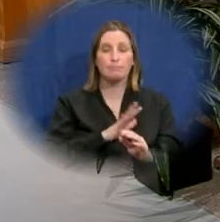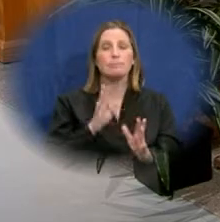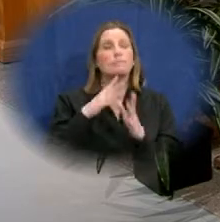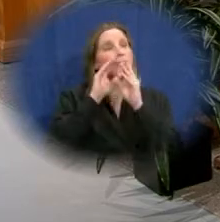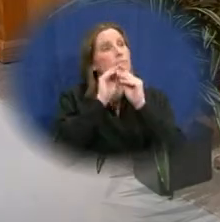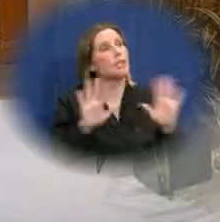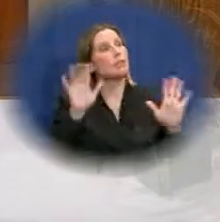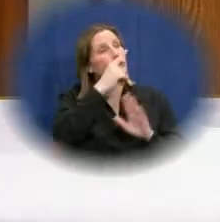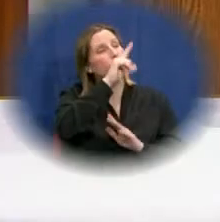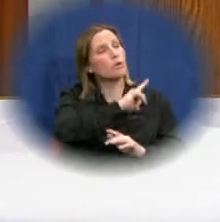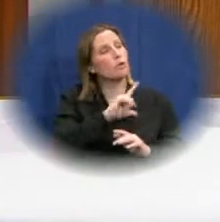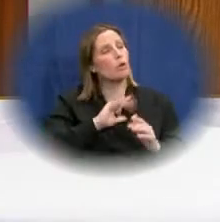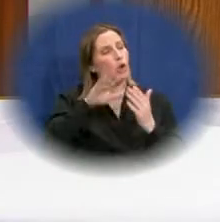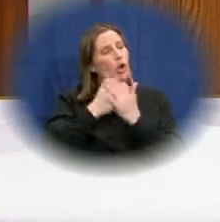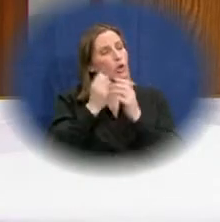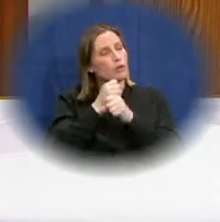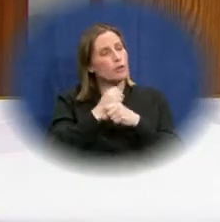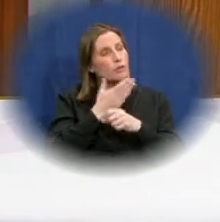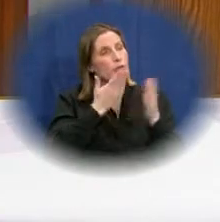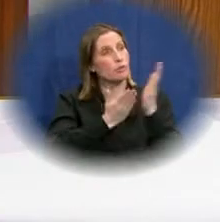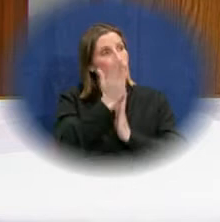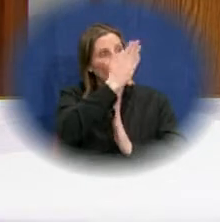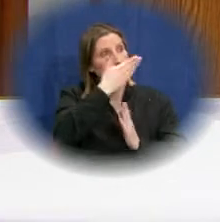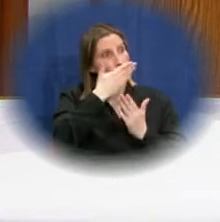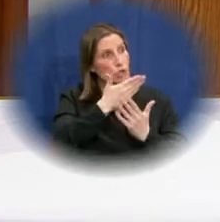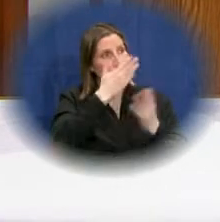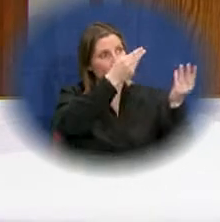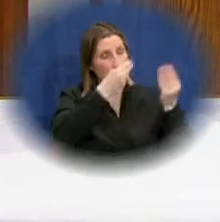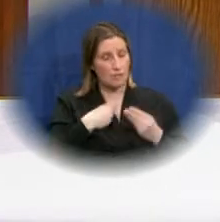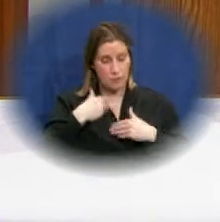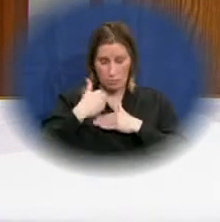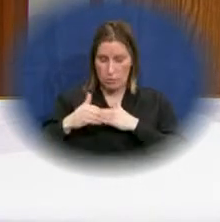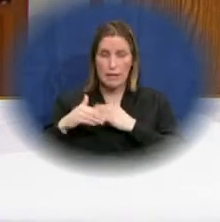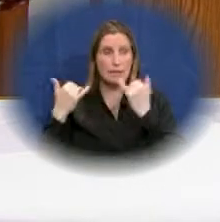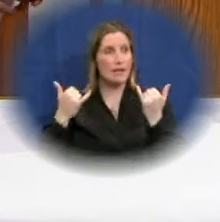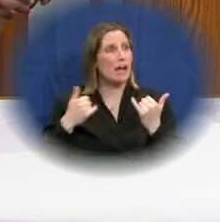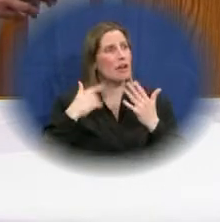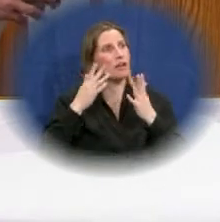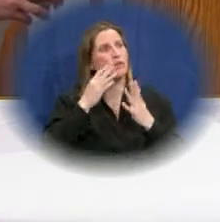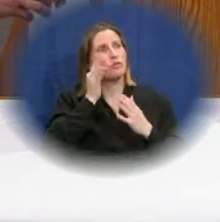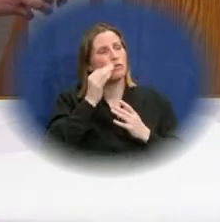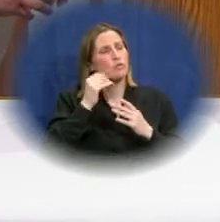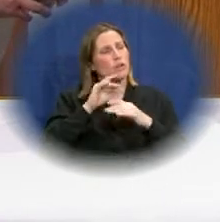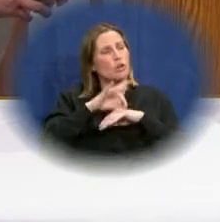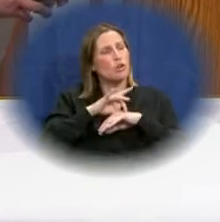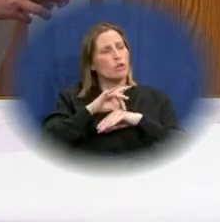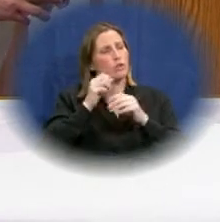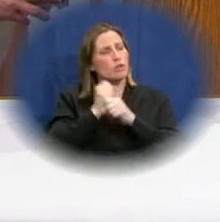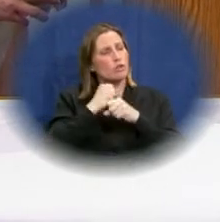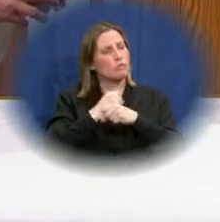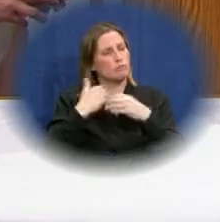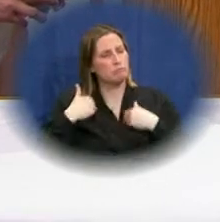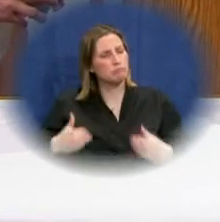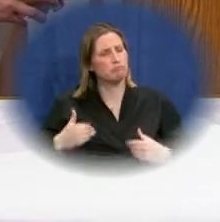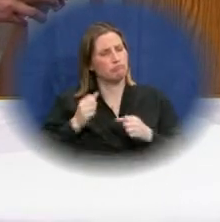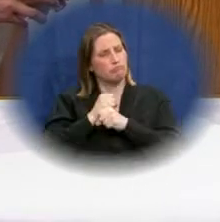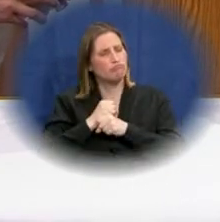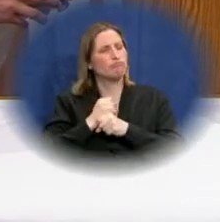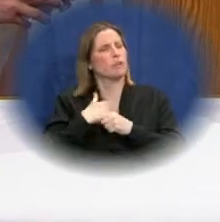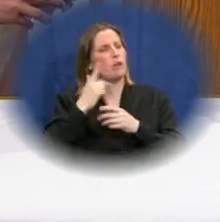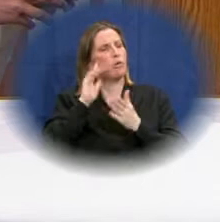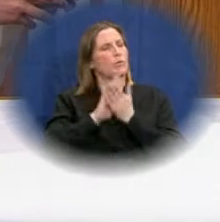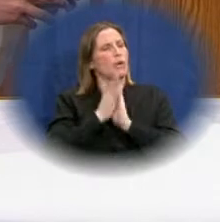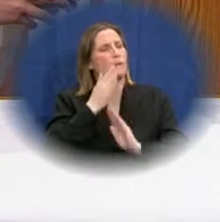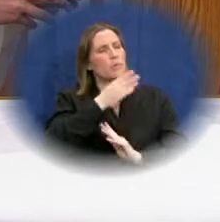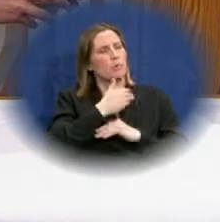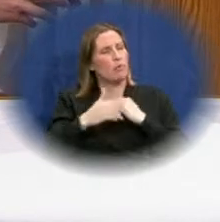Blessed are you, Lord, God of all creation, for through your goodness we have received the bread we offer you. Fruit of the earth and work of human hands, it will become for us the bread